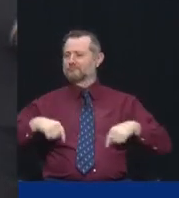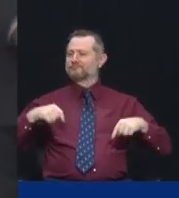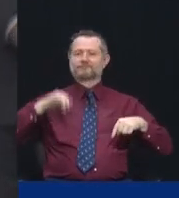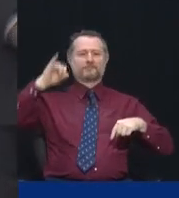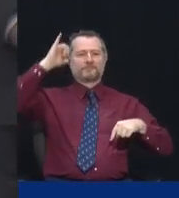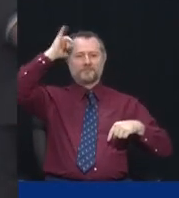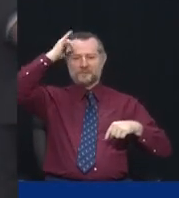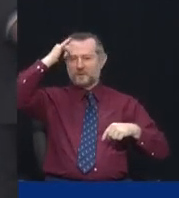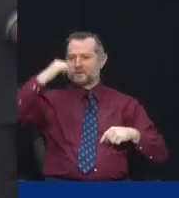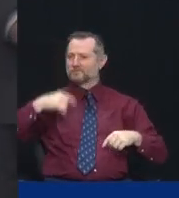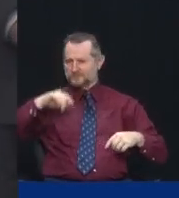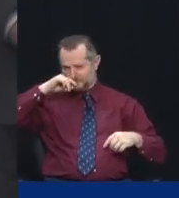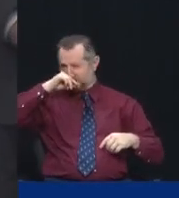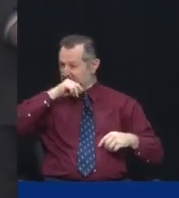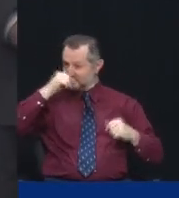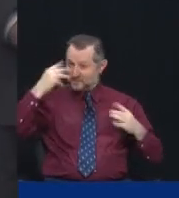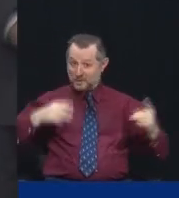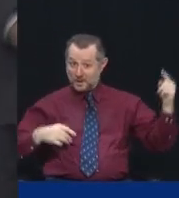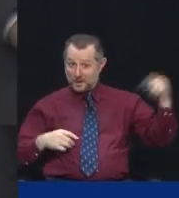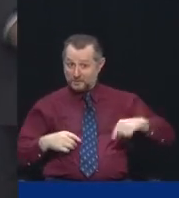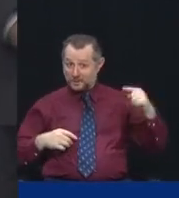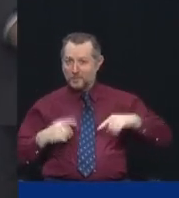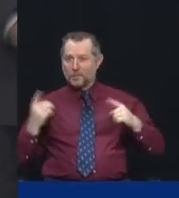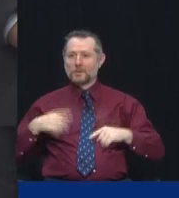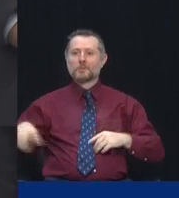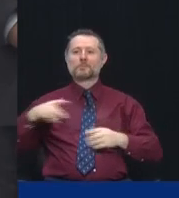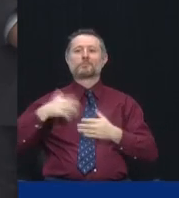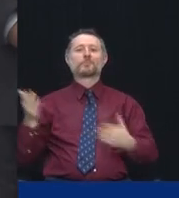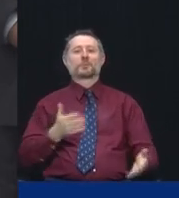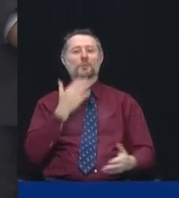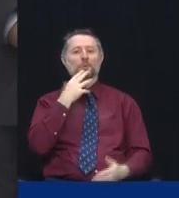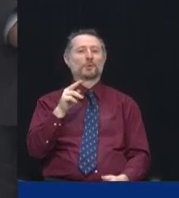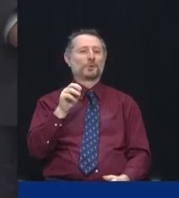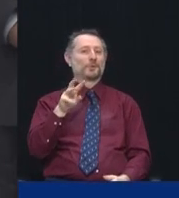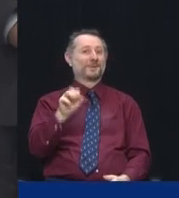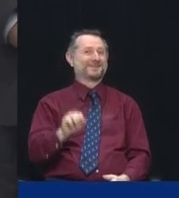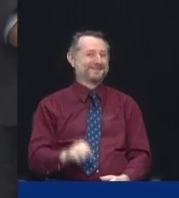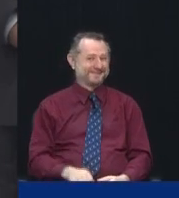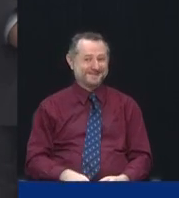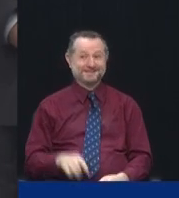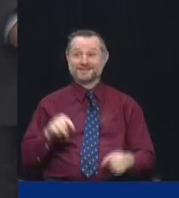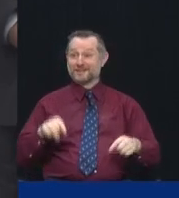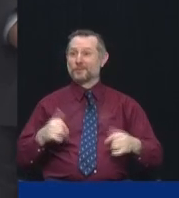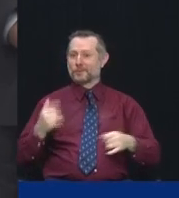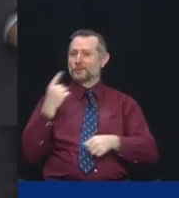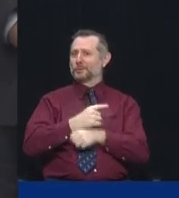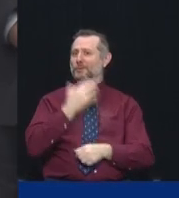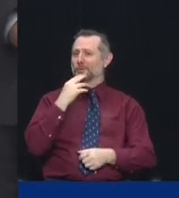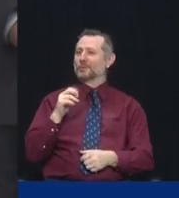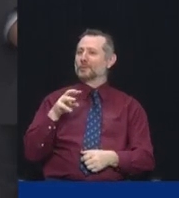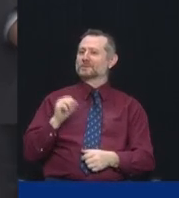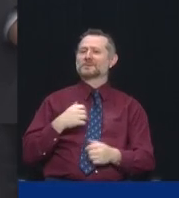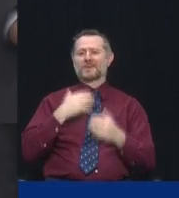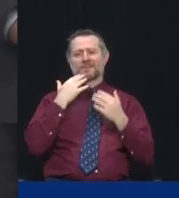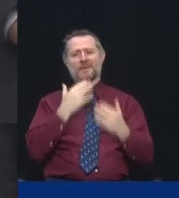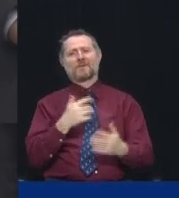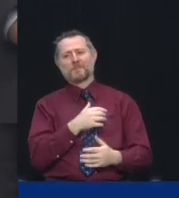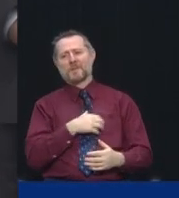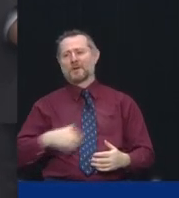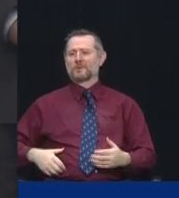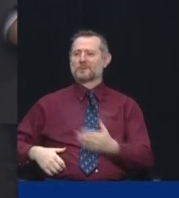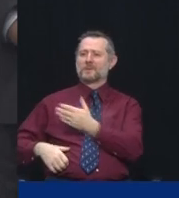every time you come, there's some good news. And so I think this is also good news as well. I'd also like to thank Mayor Brown, as well